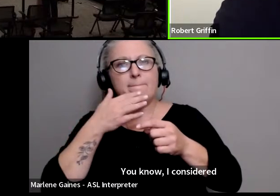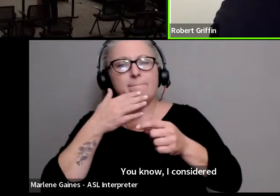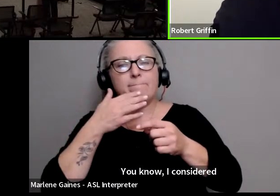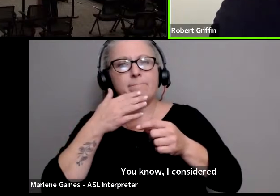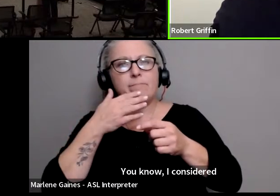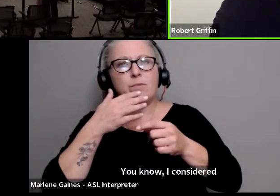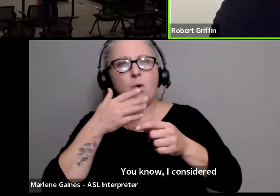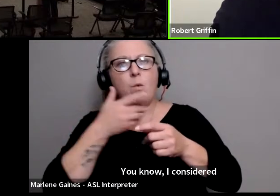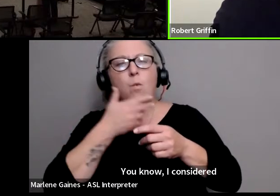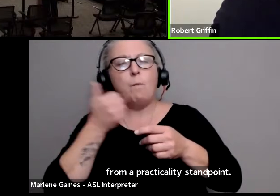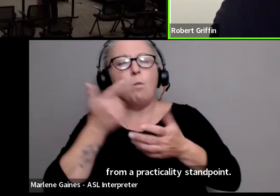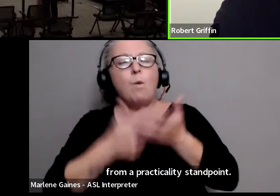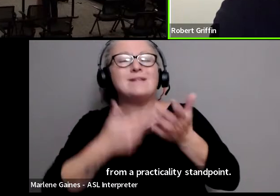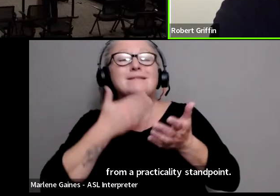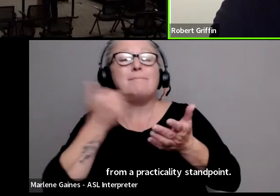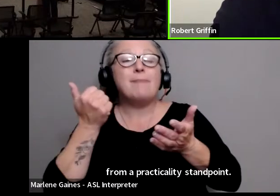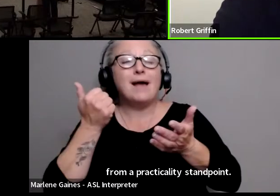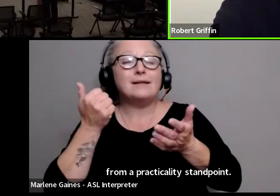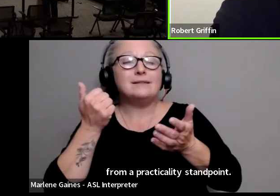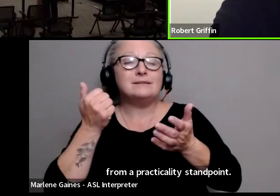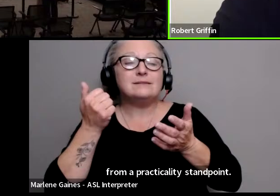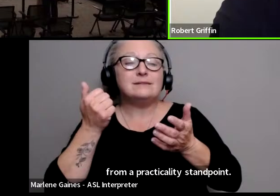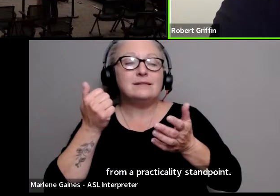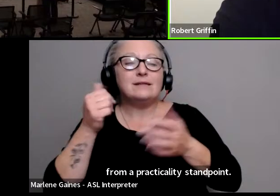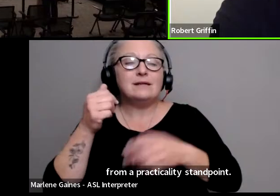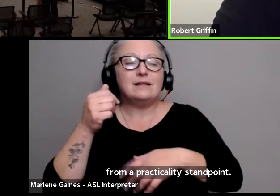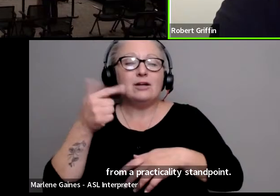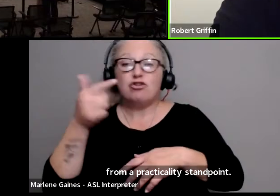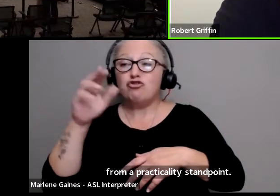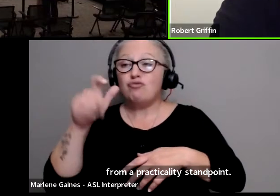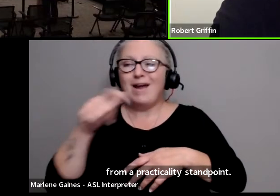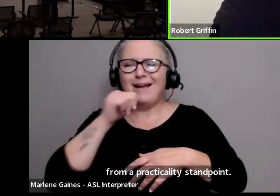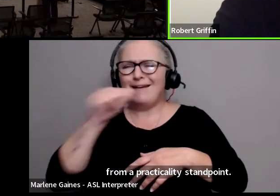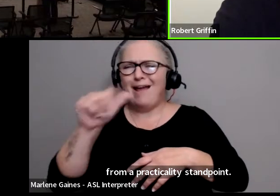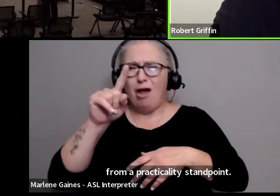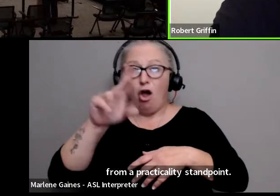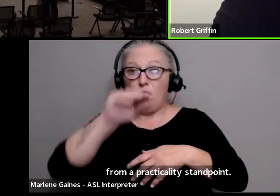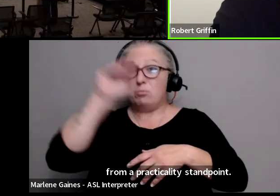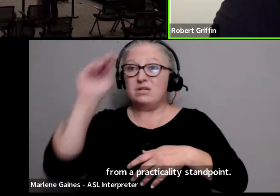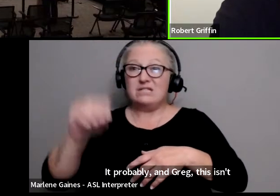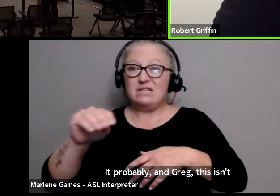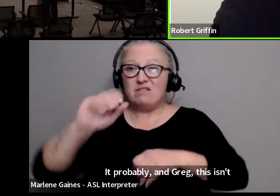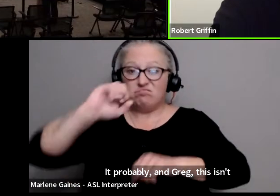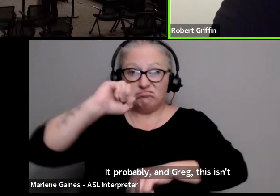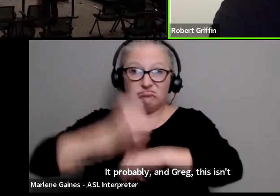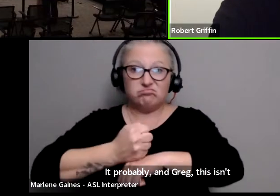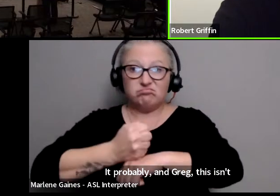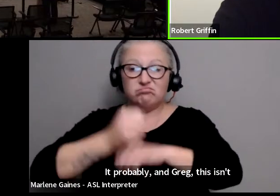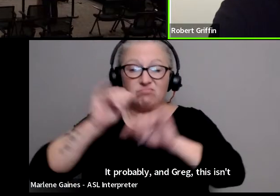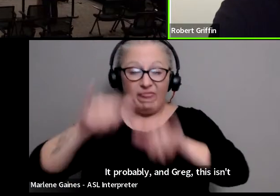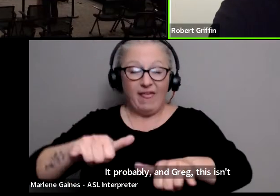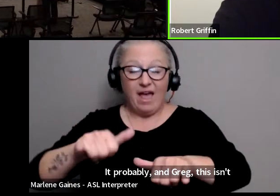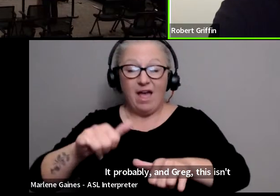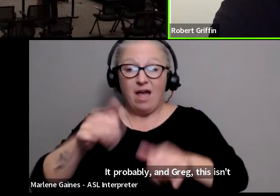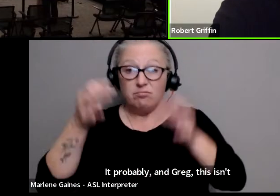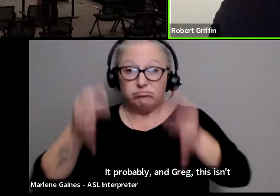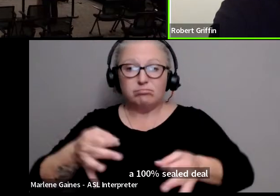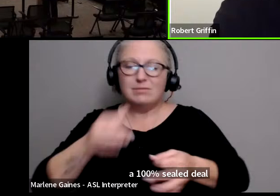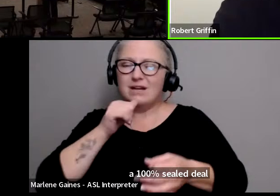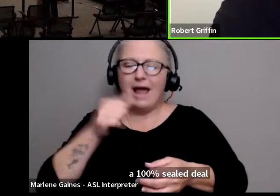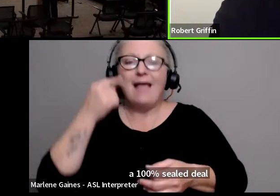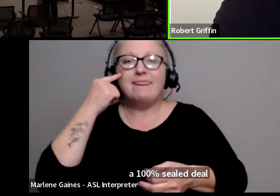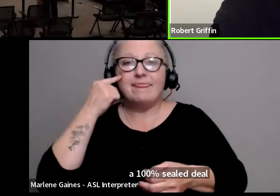it probably, and Greg, this isn't a 100% sealed deal, but I think it's